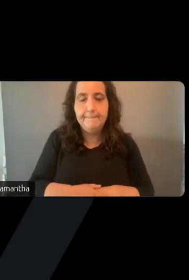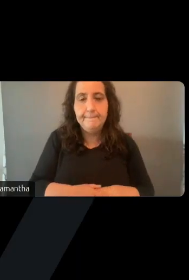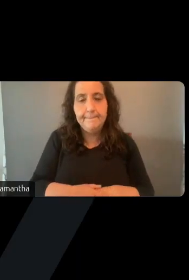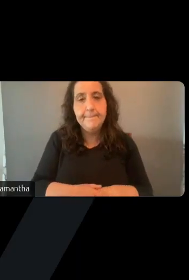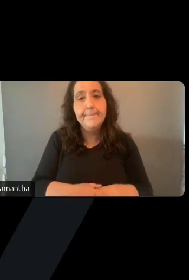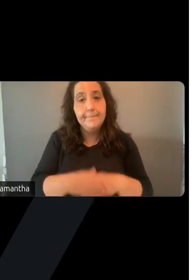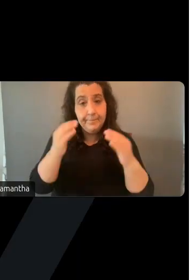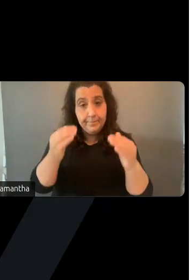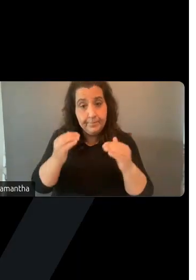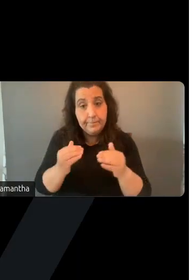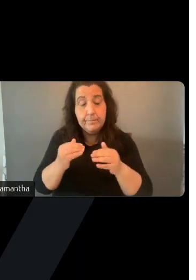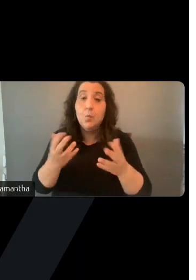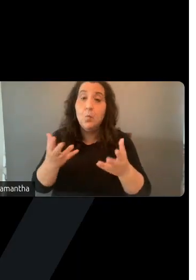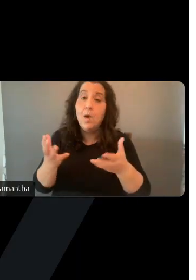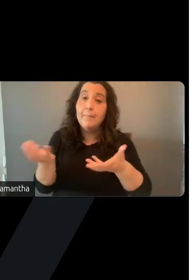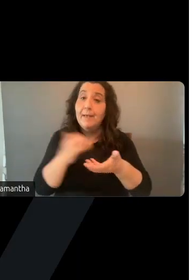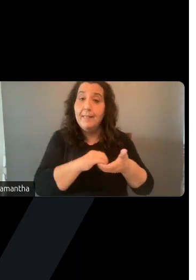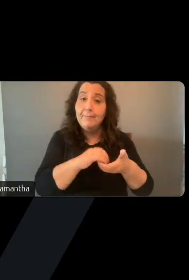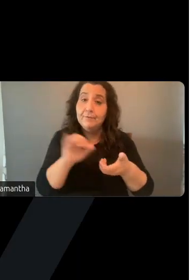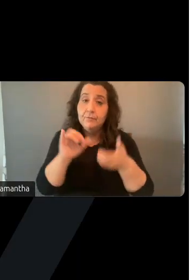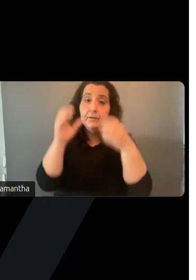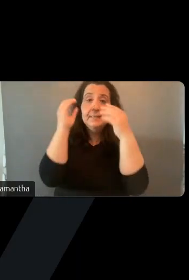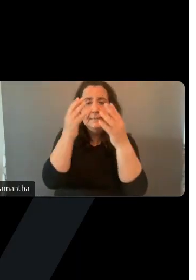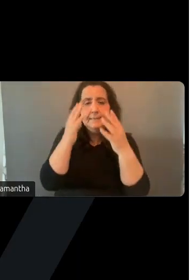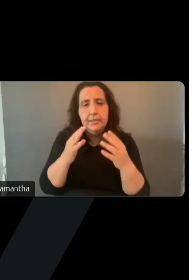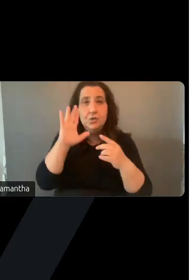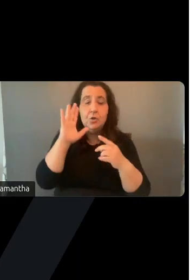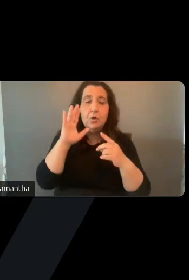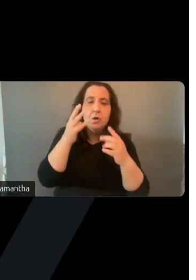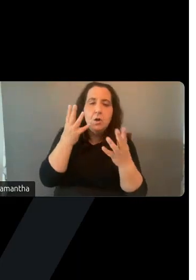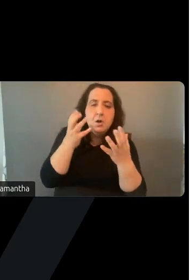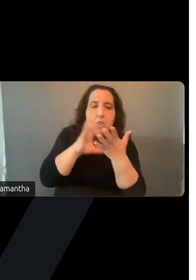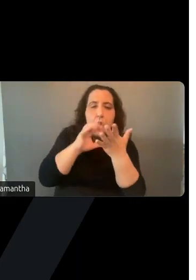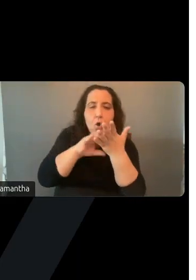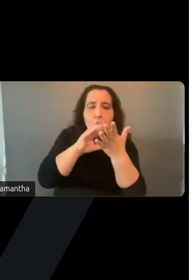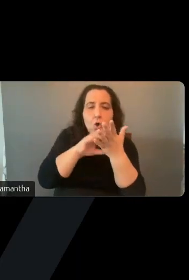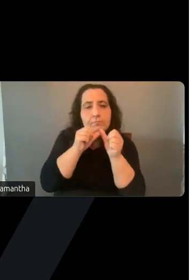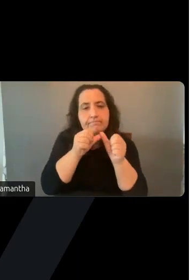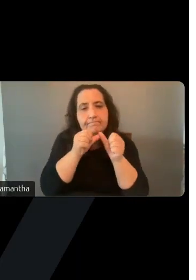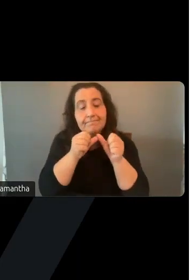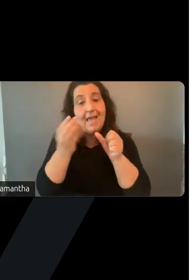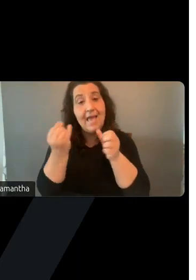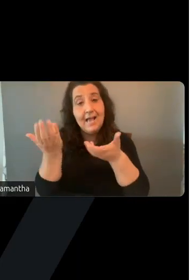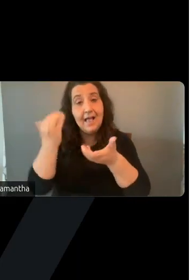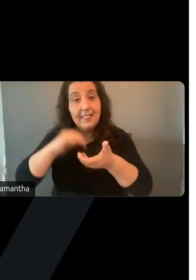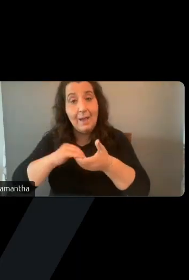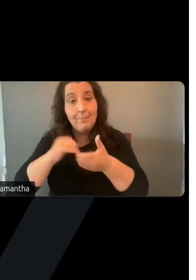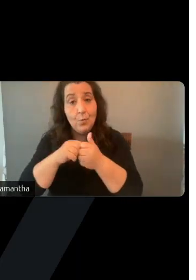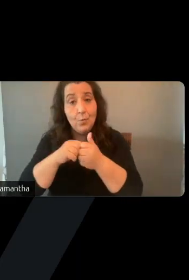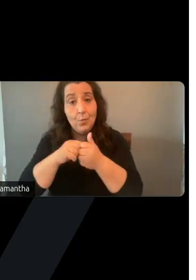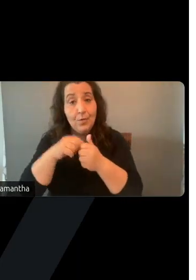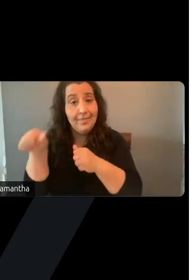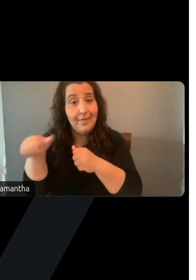Collaborative. Our teachers thrive on constant learning and collaboration with colleagues.